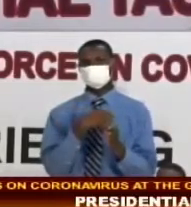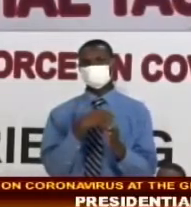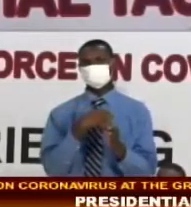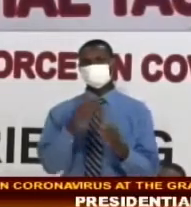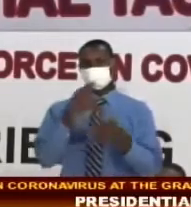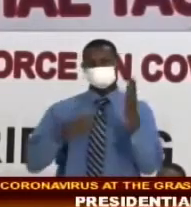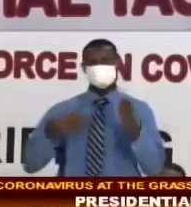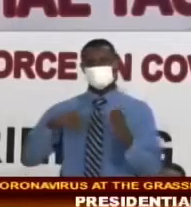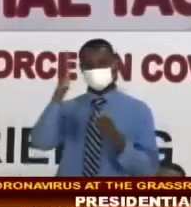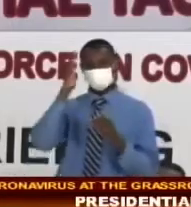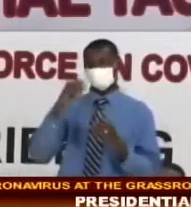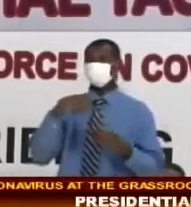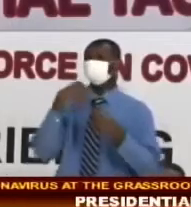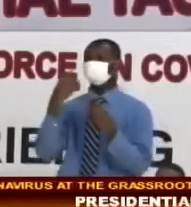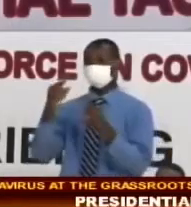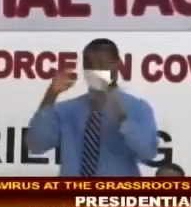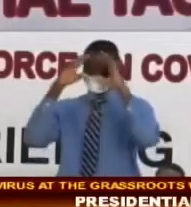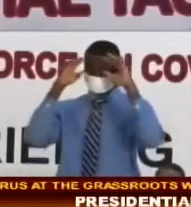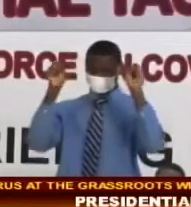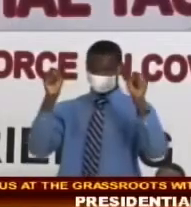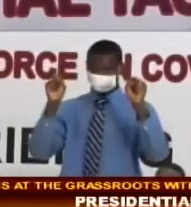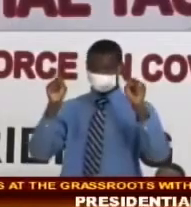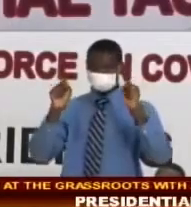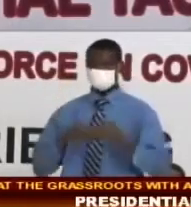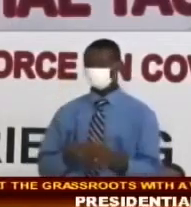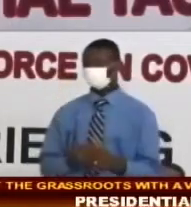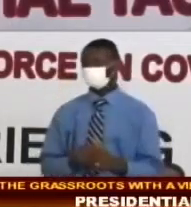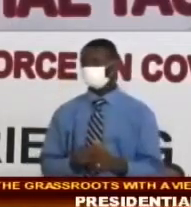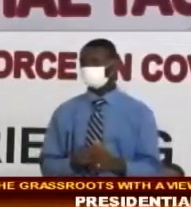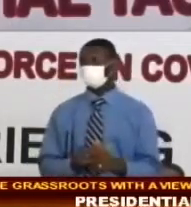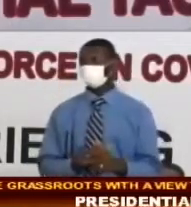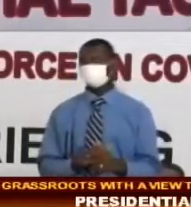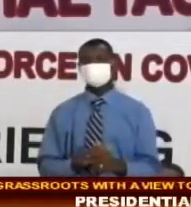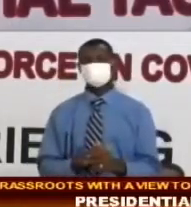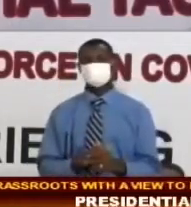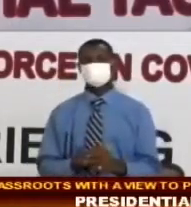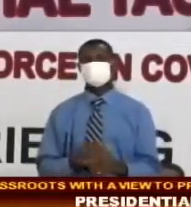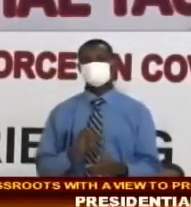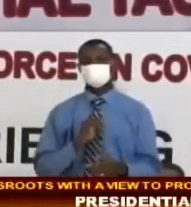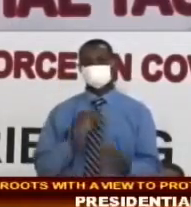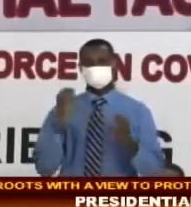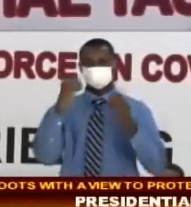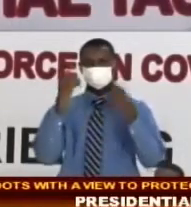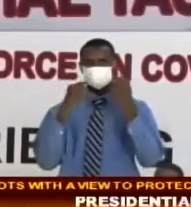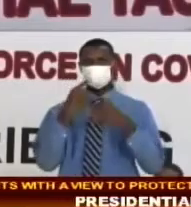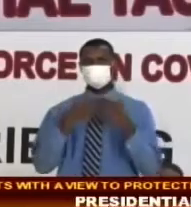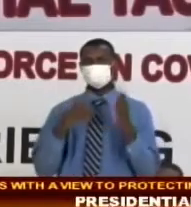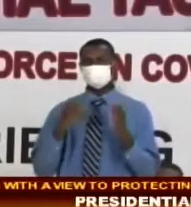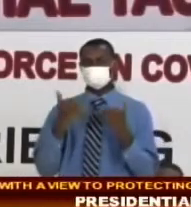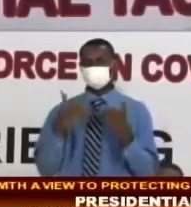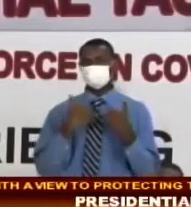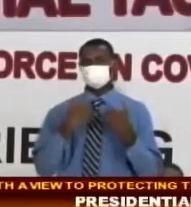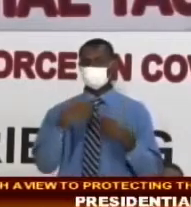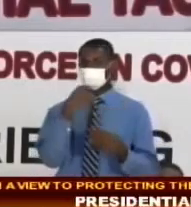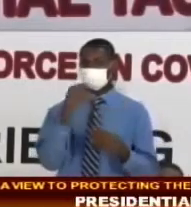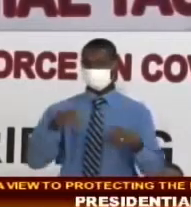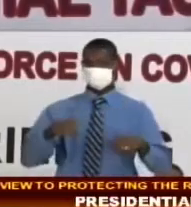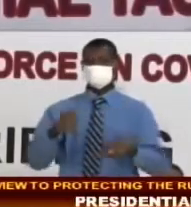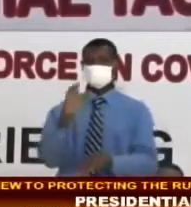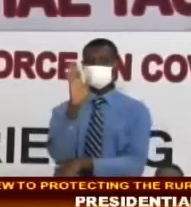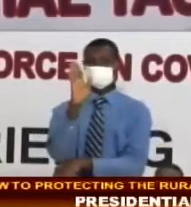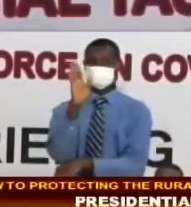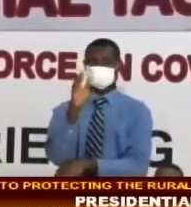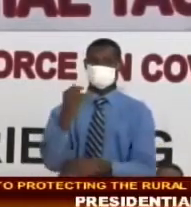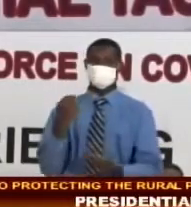will be reporting on. I think my paragraph 4 this afternoon is very explicit when I said, while the PTF continues to assess